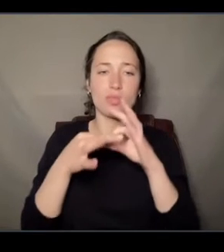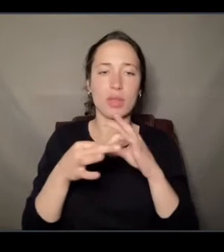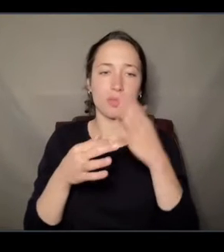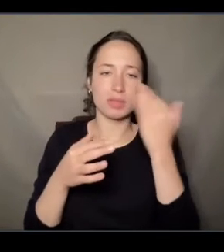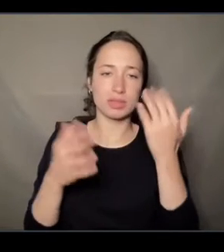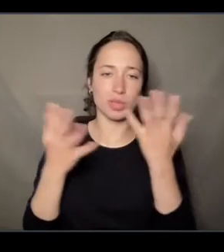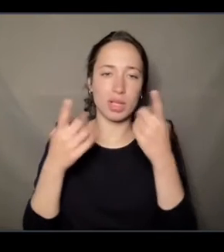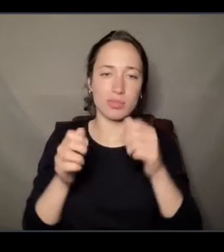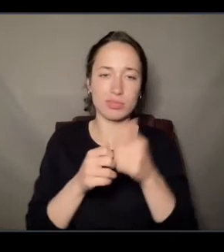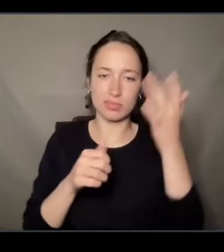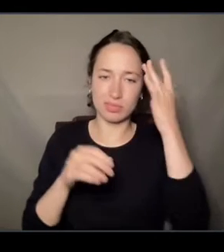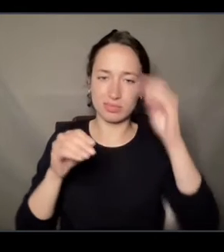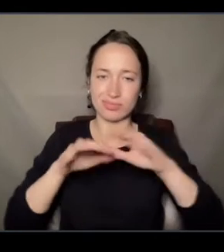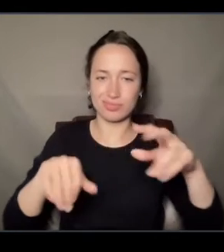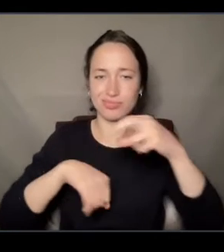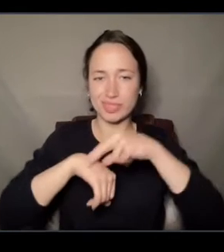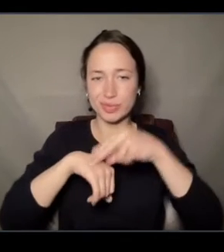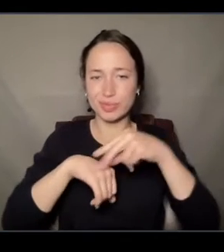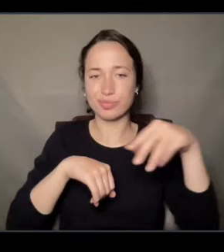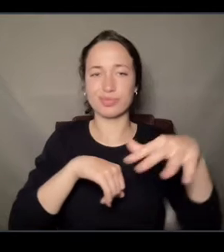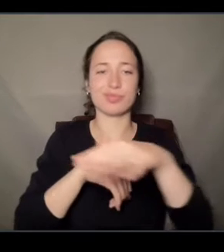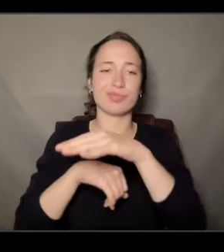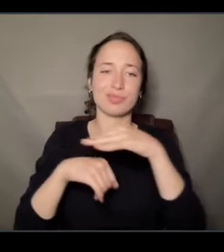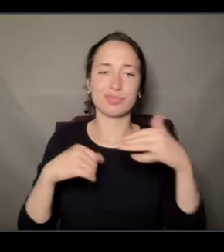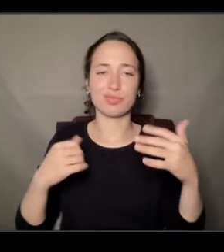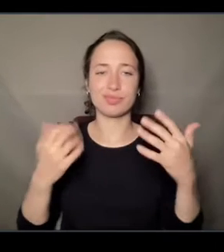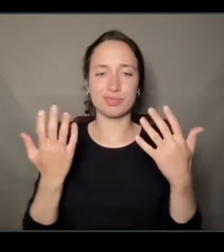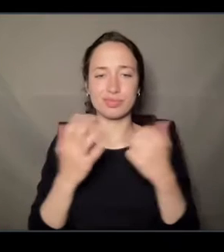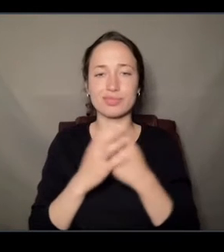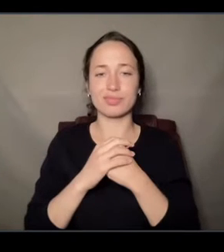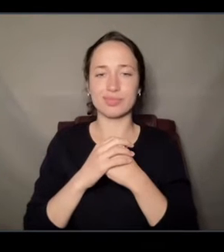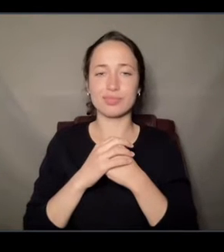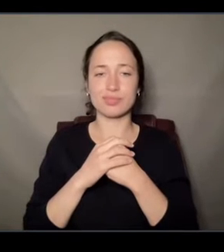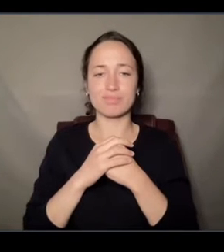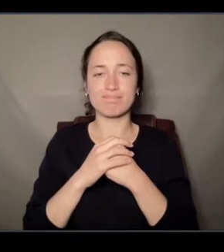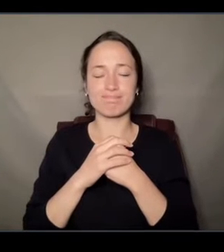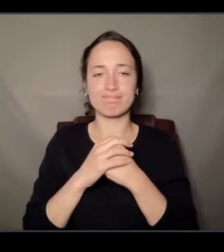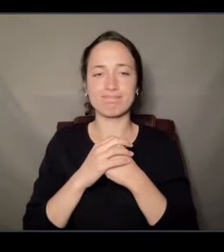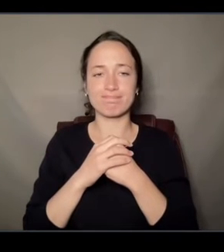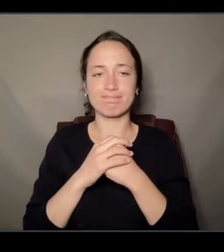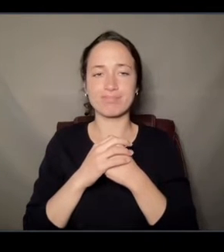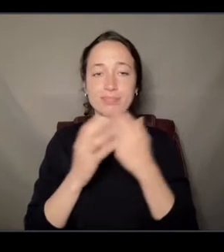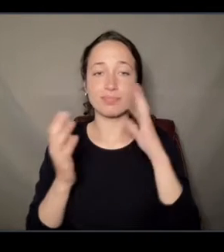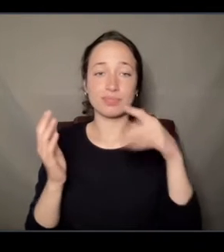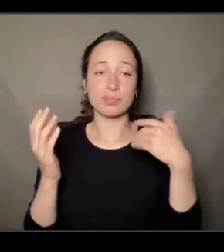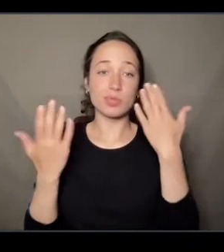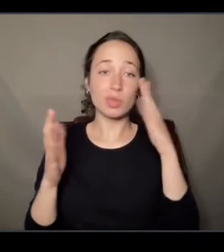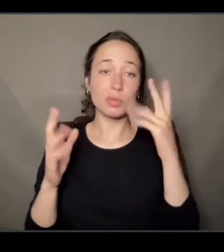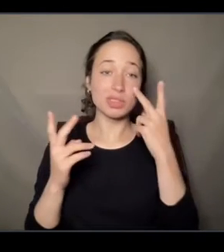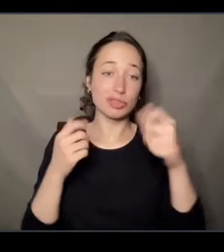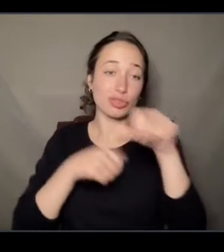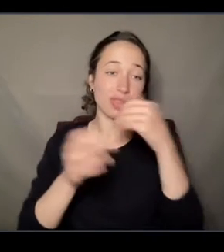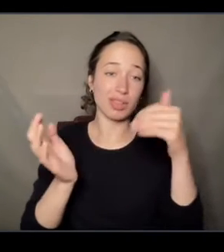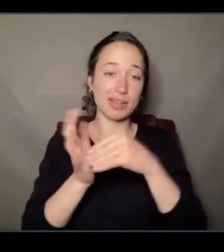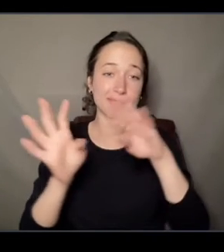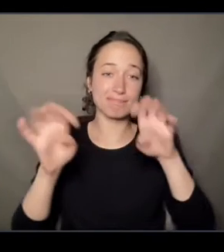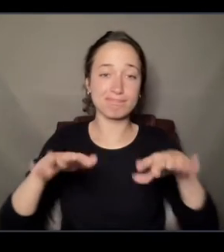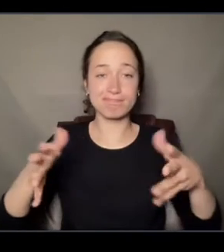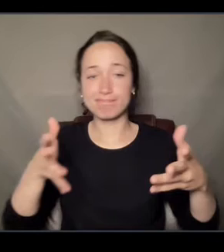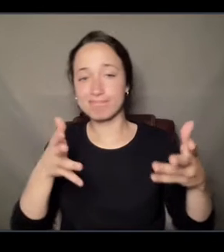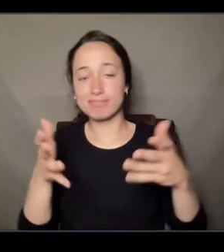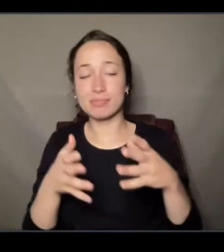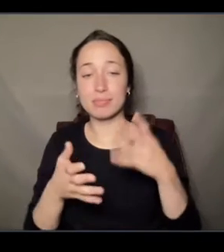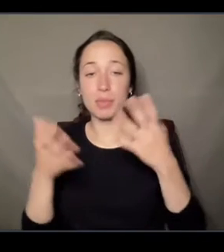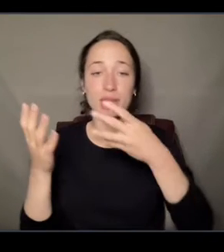can probably relate because of what's happening with the virus. You know, we don't know when we're going to see each other again. And